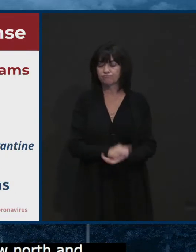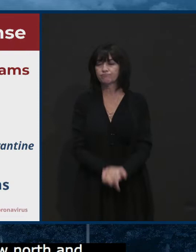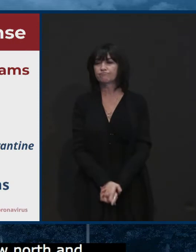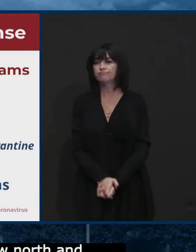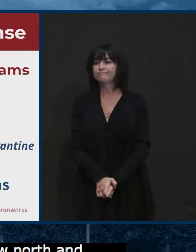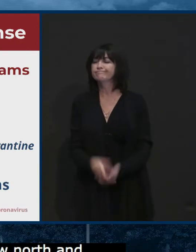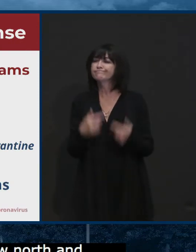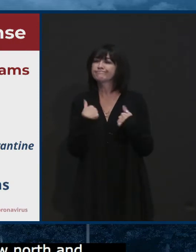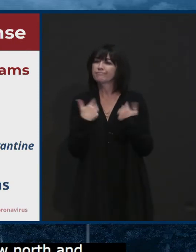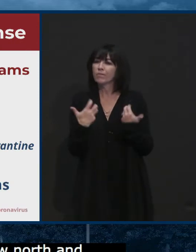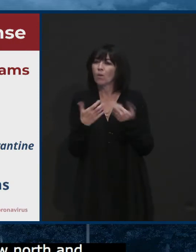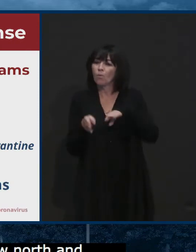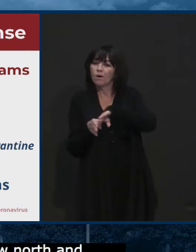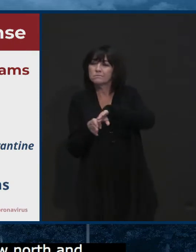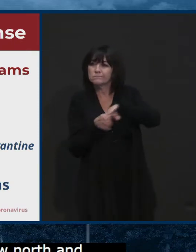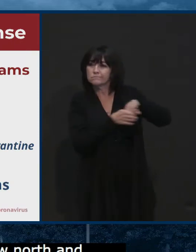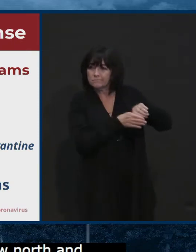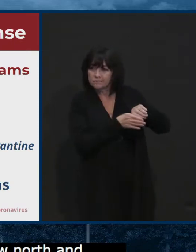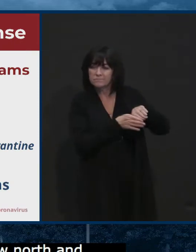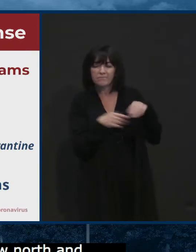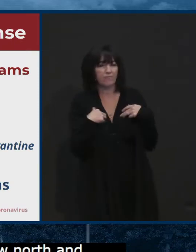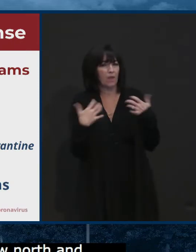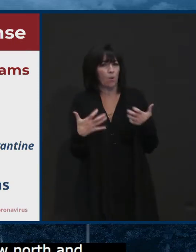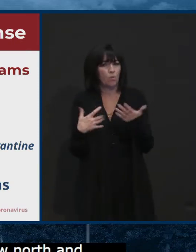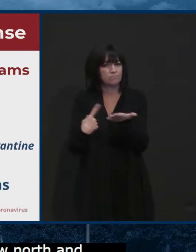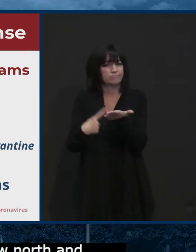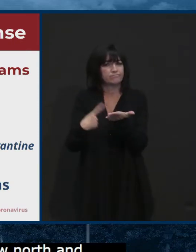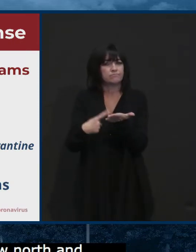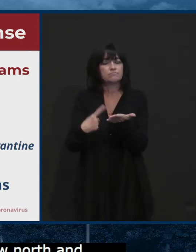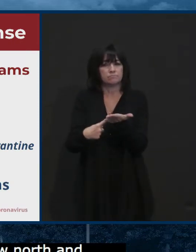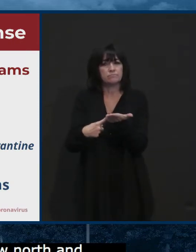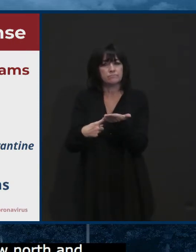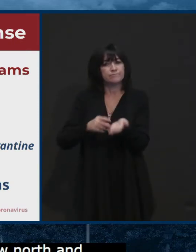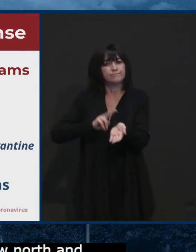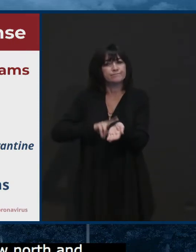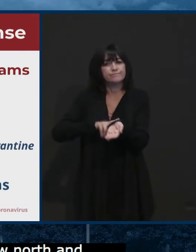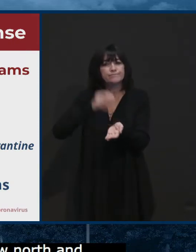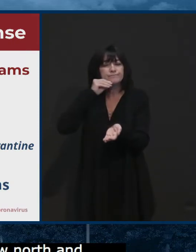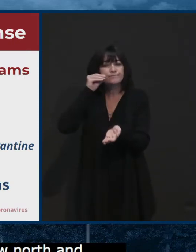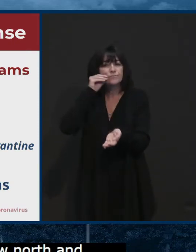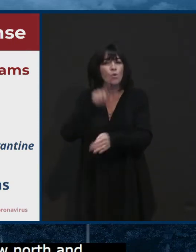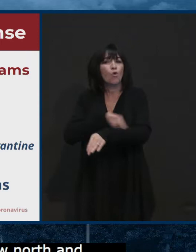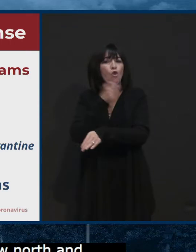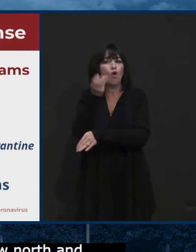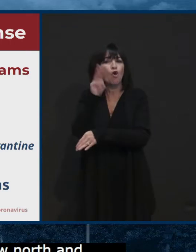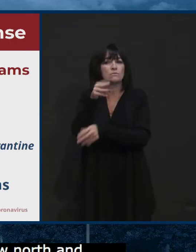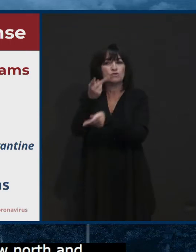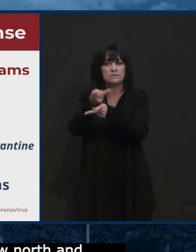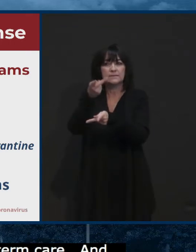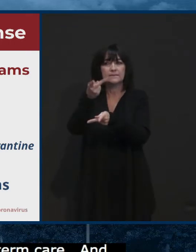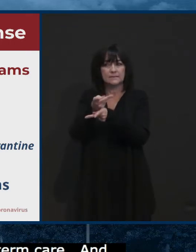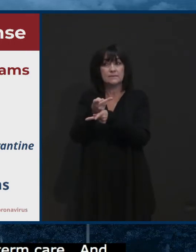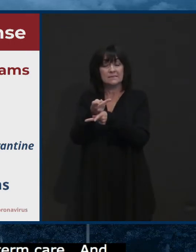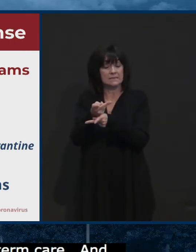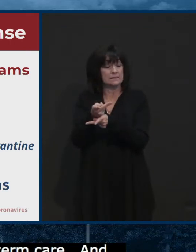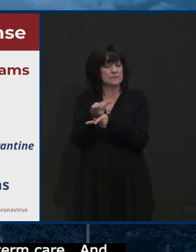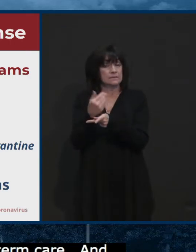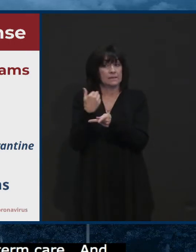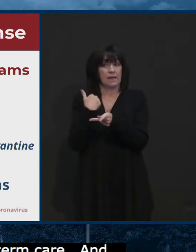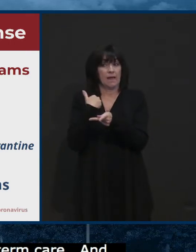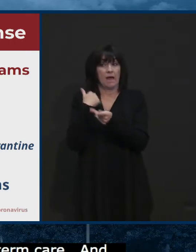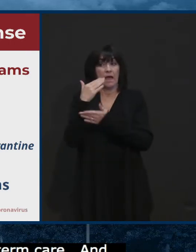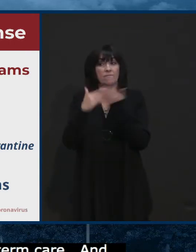to talk a little bit about long-term care. We still have 5 facilities that have significant numbers